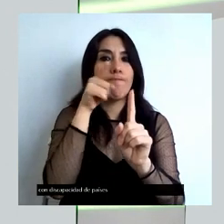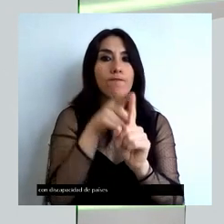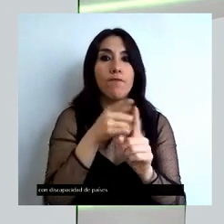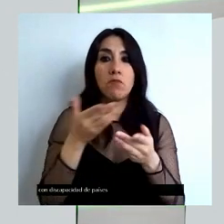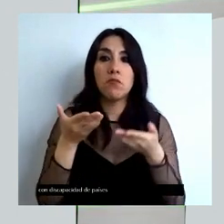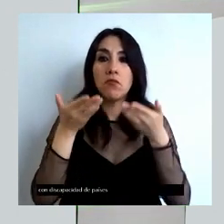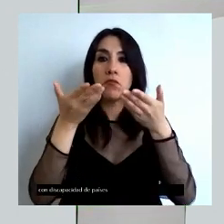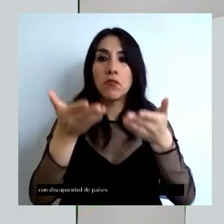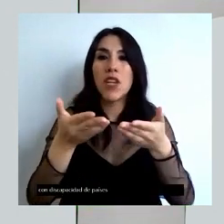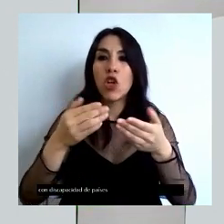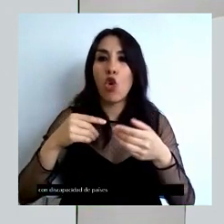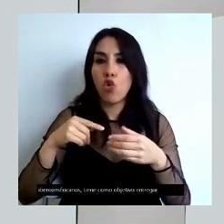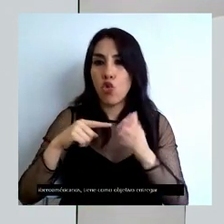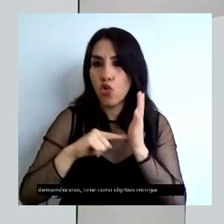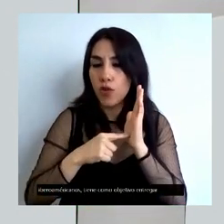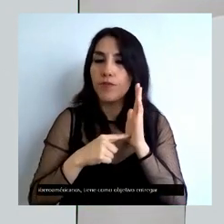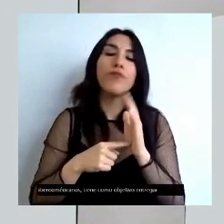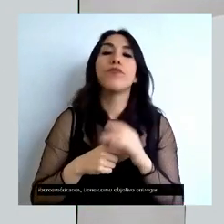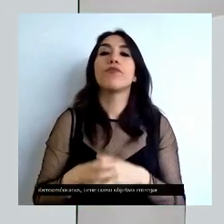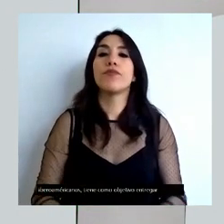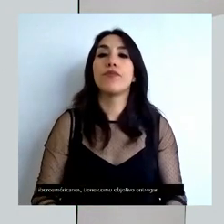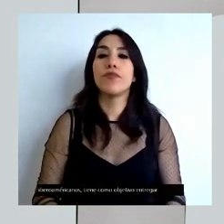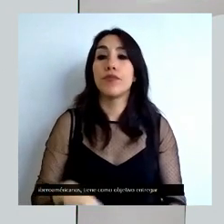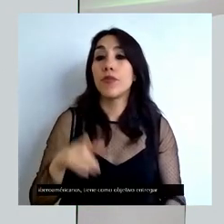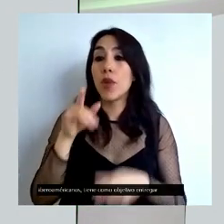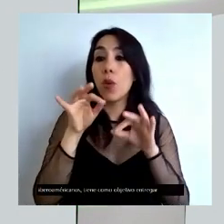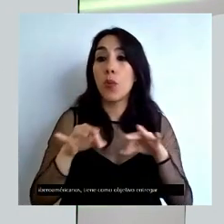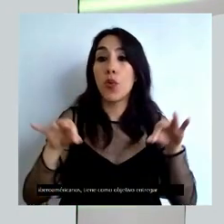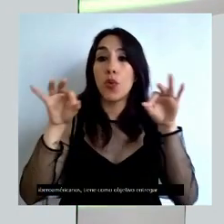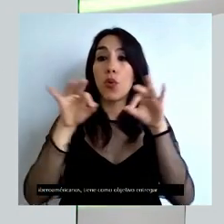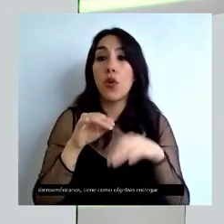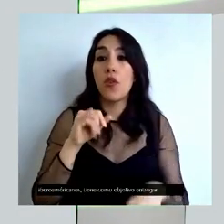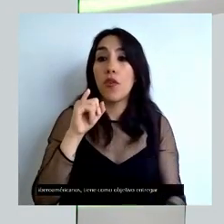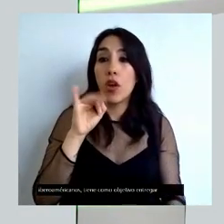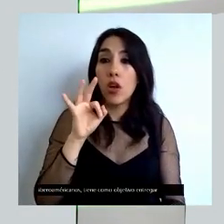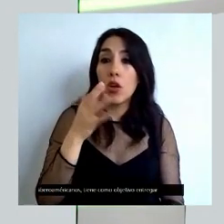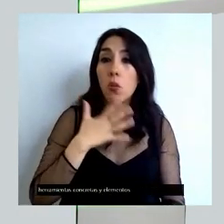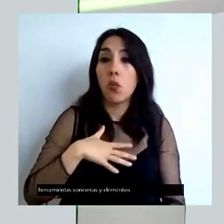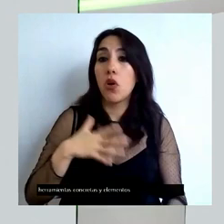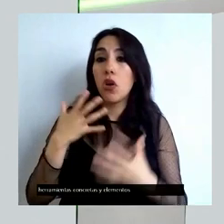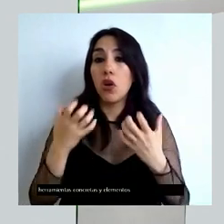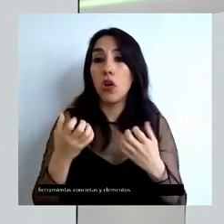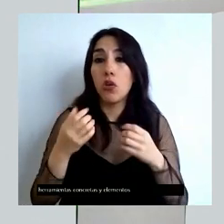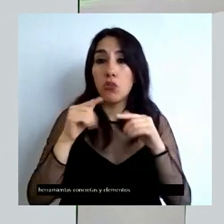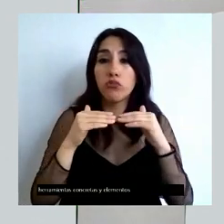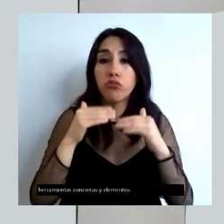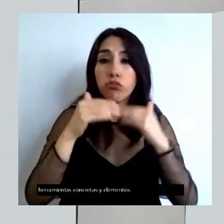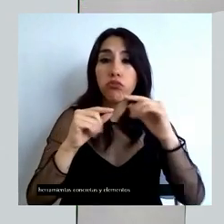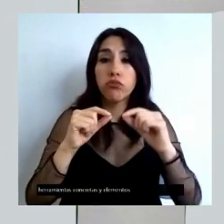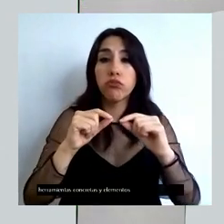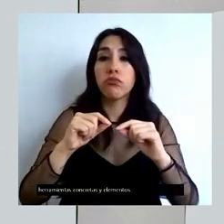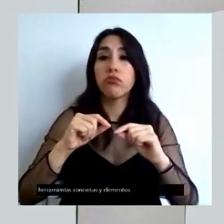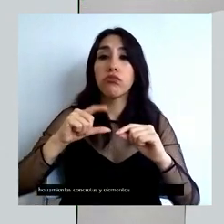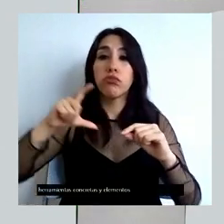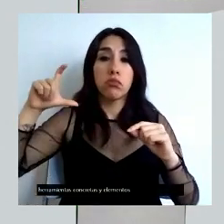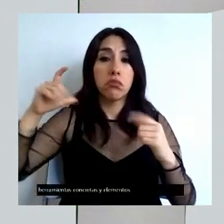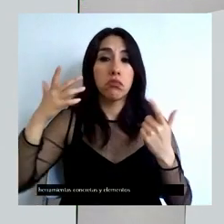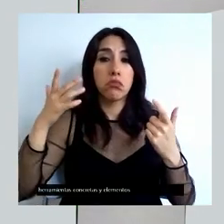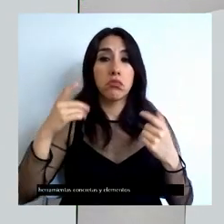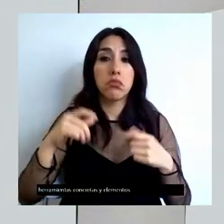success when growing your impact for the inclusion of people with